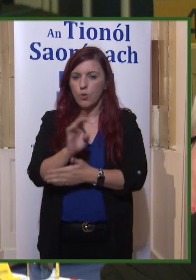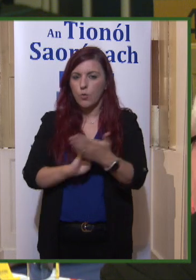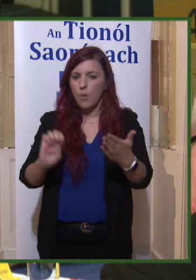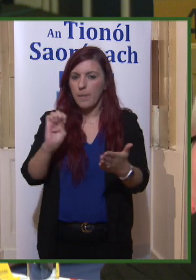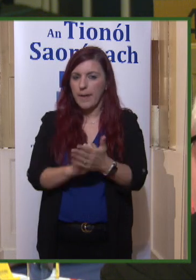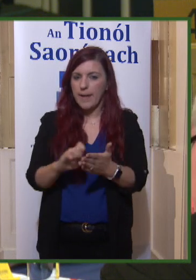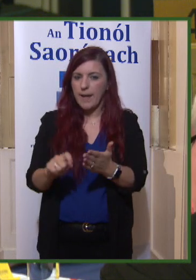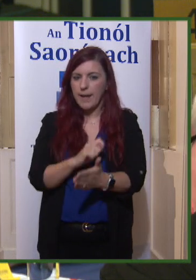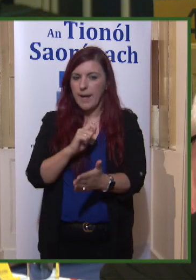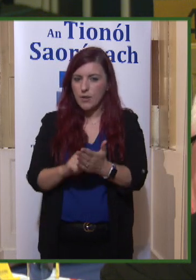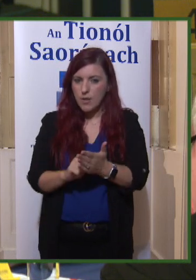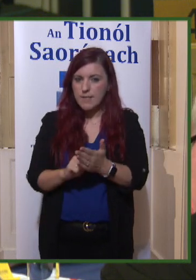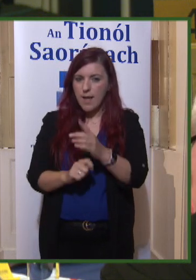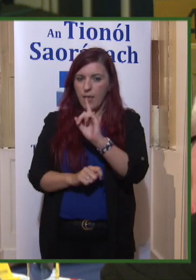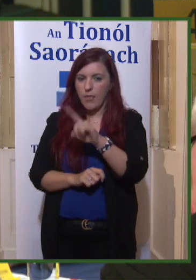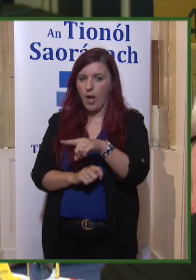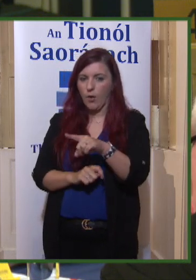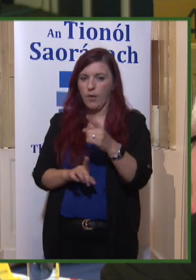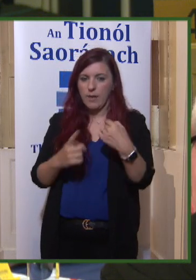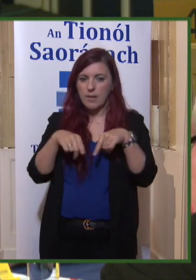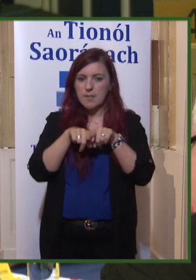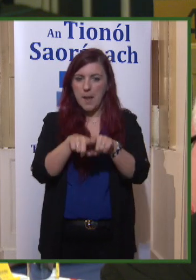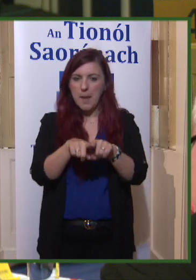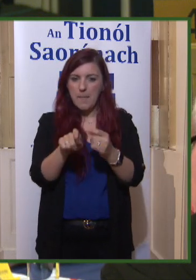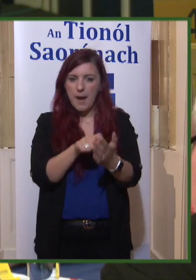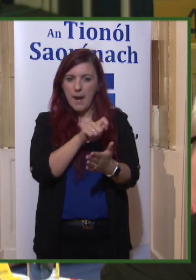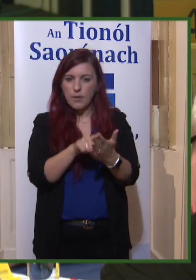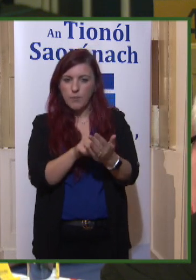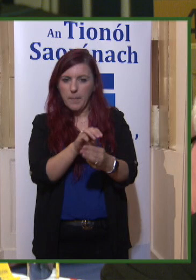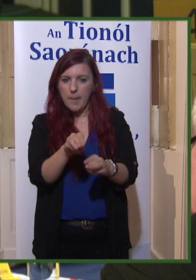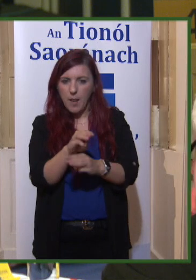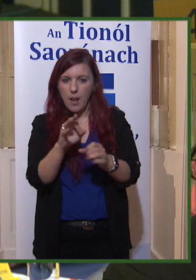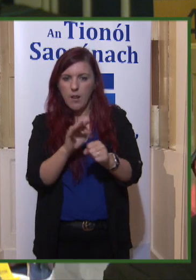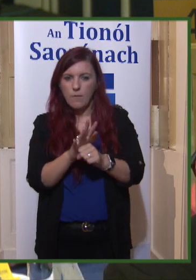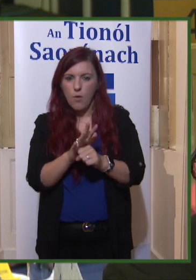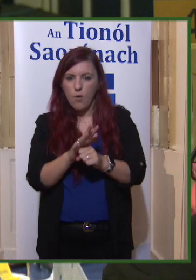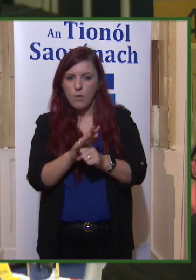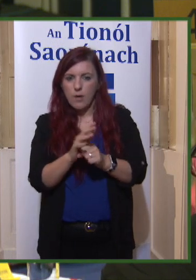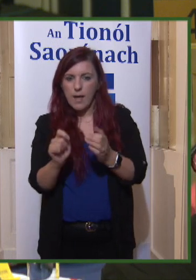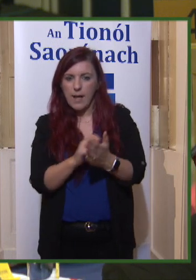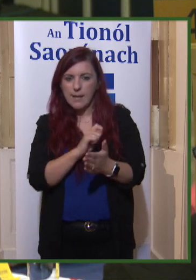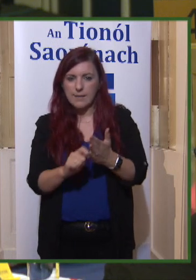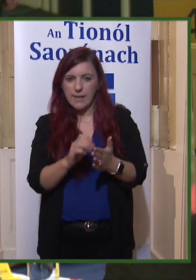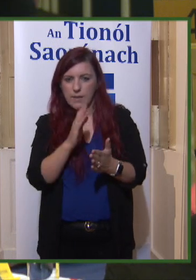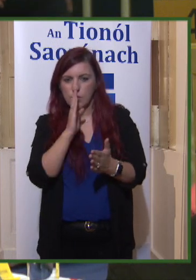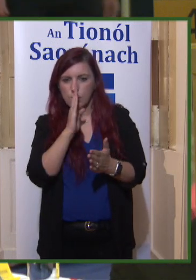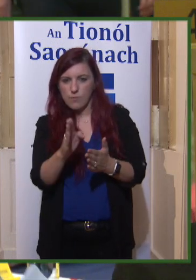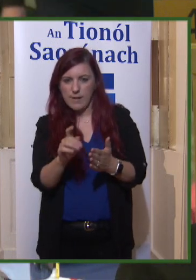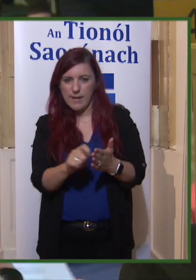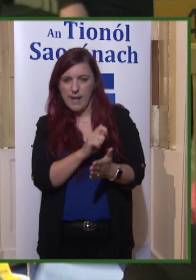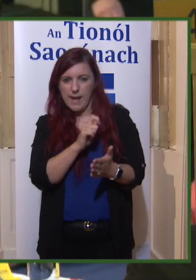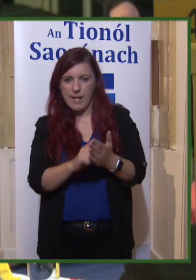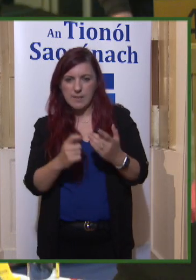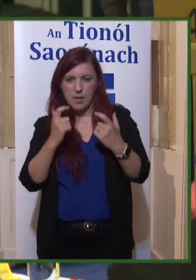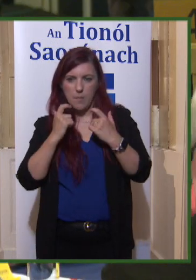elections presumably will be the same electorate, more or less, who will be voting in a directly elected mayor election, because the Dublin